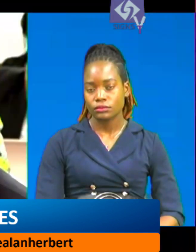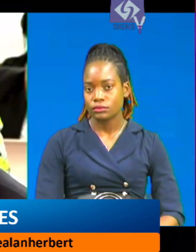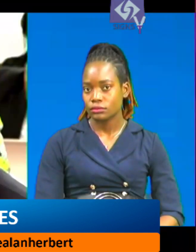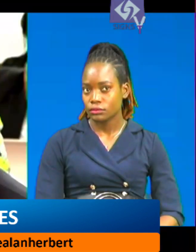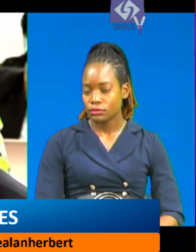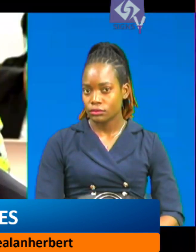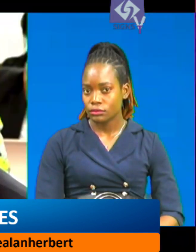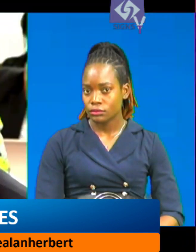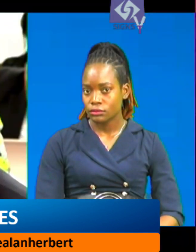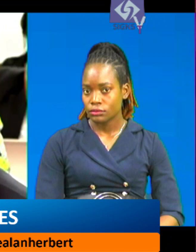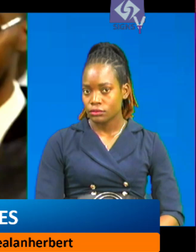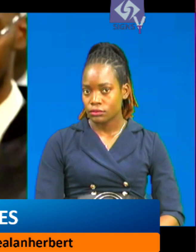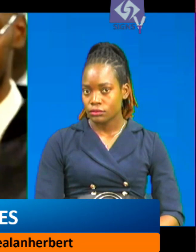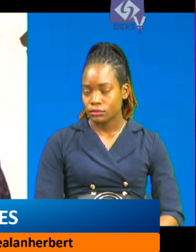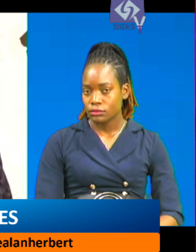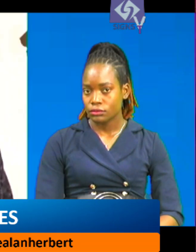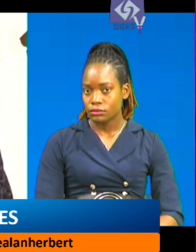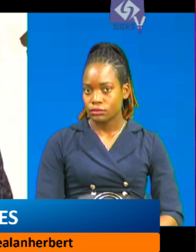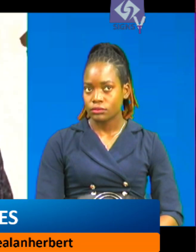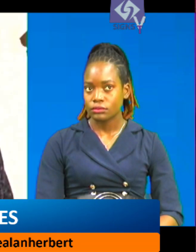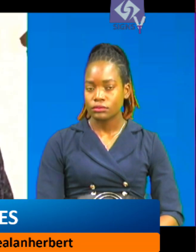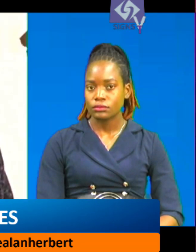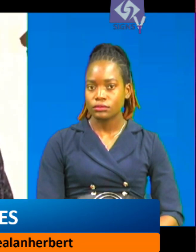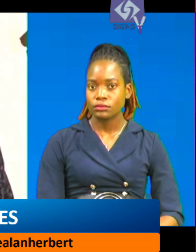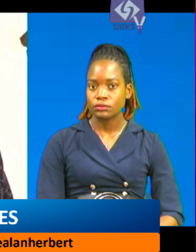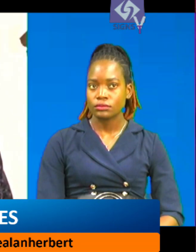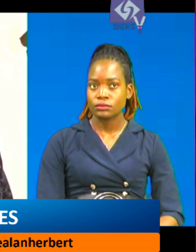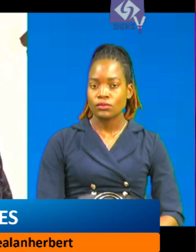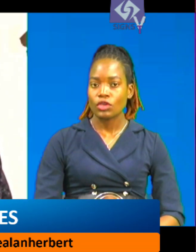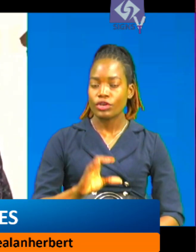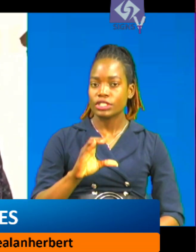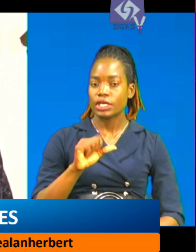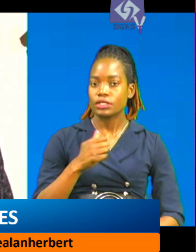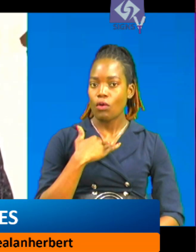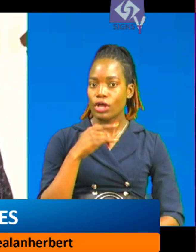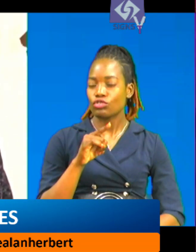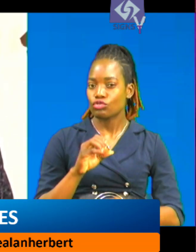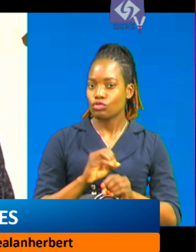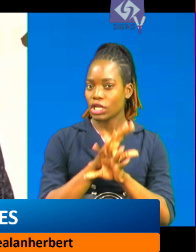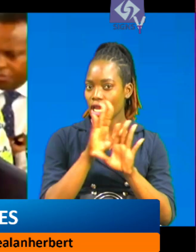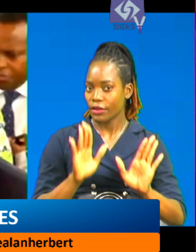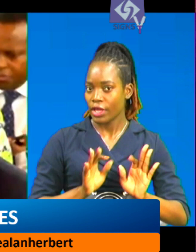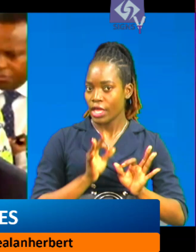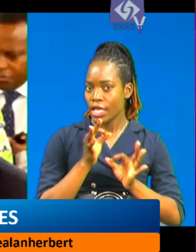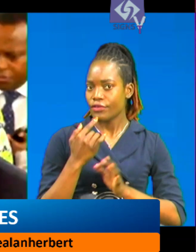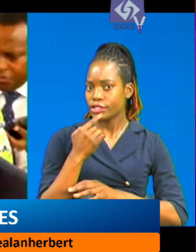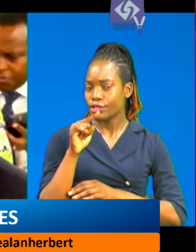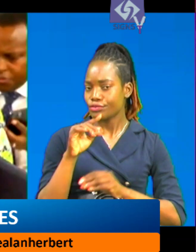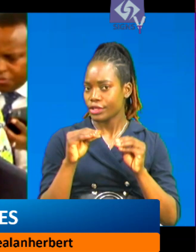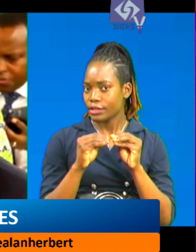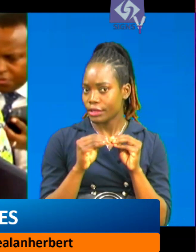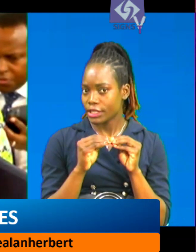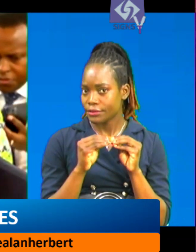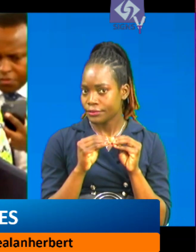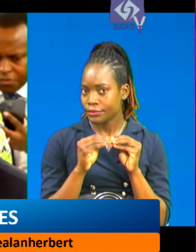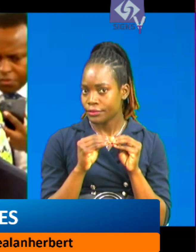per litre at the pump. So CS, I'll leave you to clarify whether you indeed say that in this meeting. An